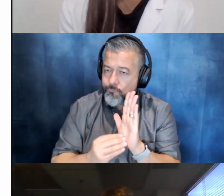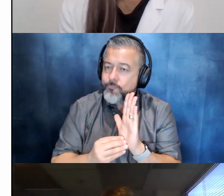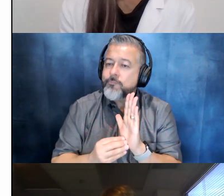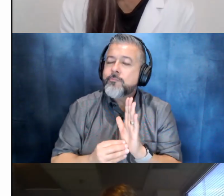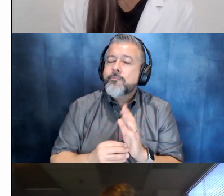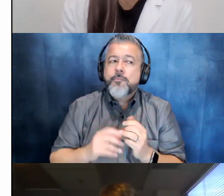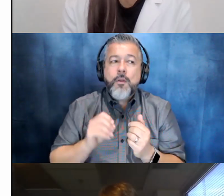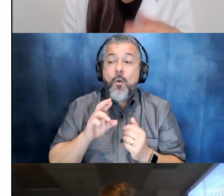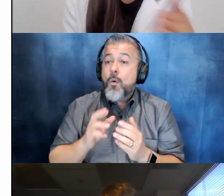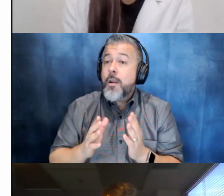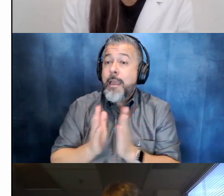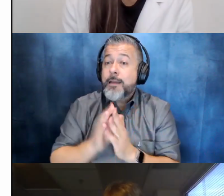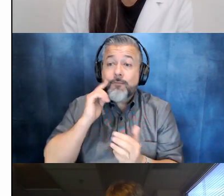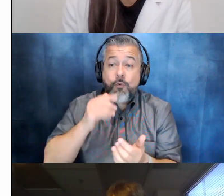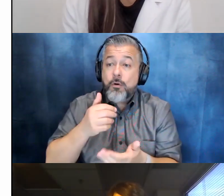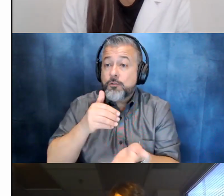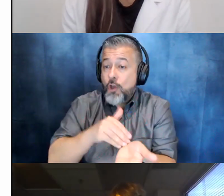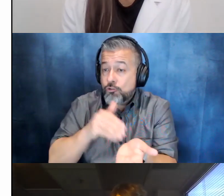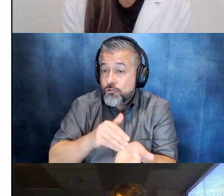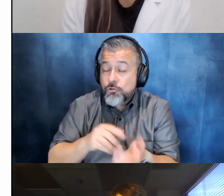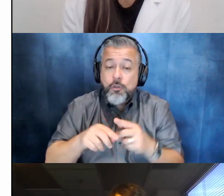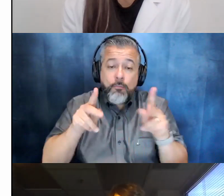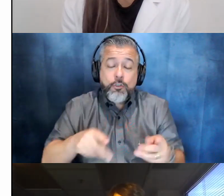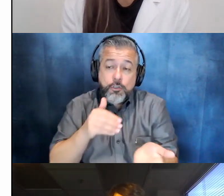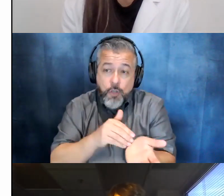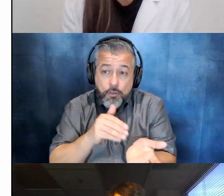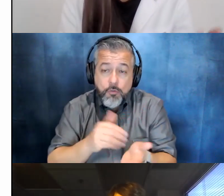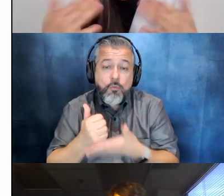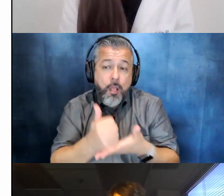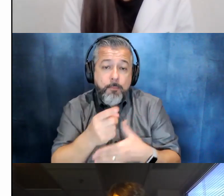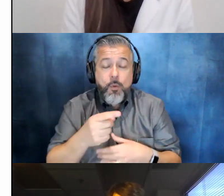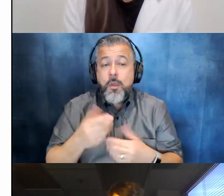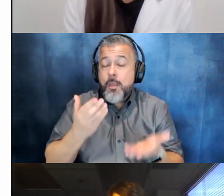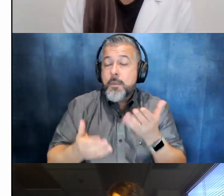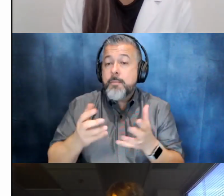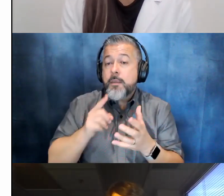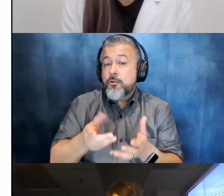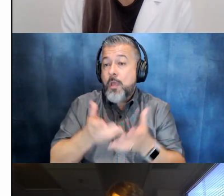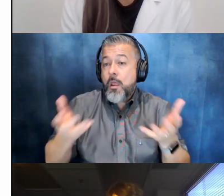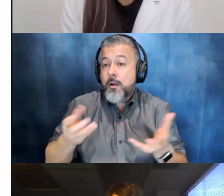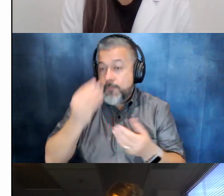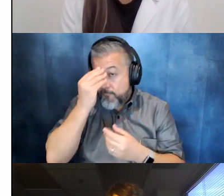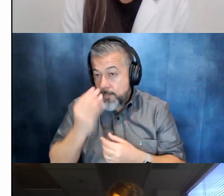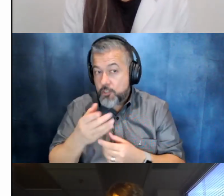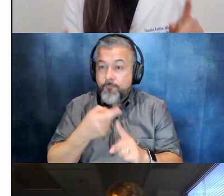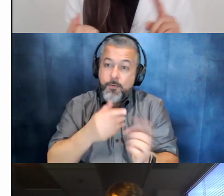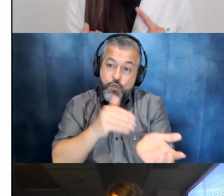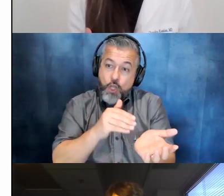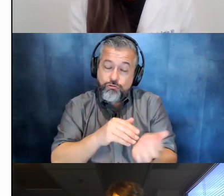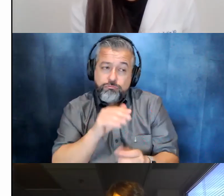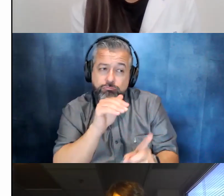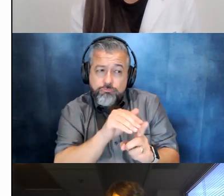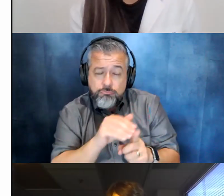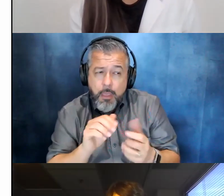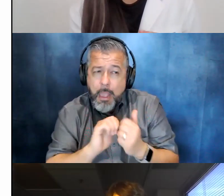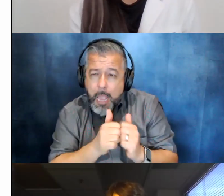Enlisting the help of your doctor or the person's doctor will be really helpful because you might get a lot of information that you request. But I would say